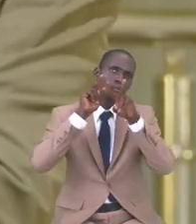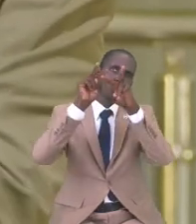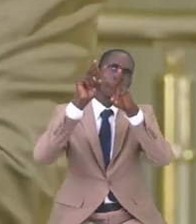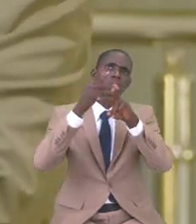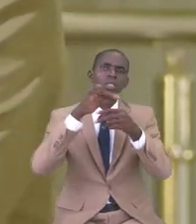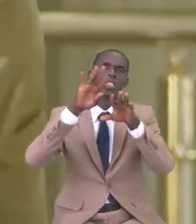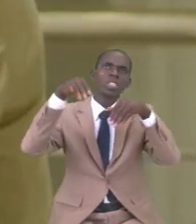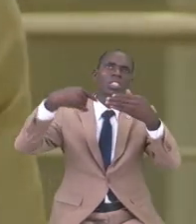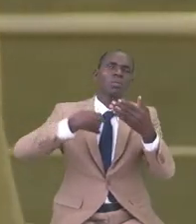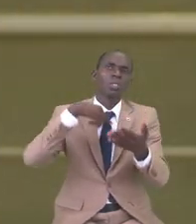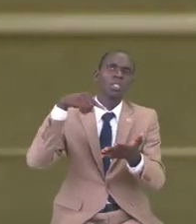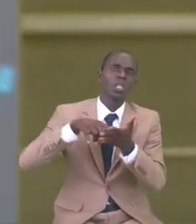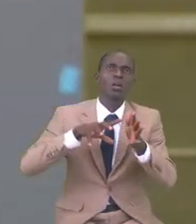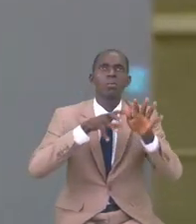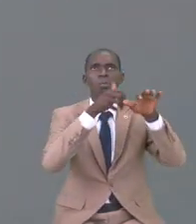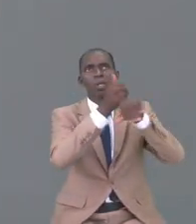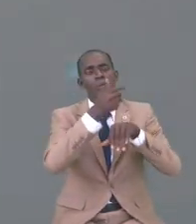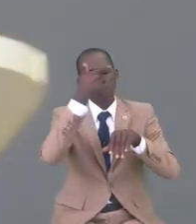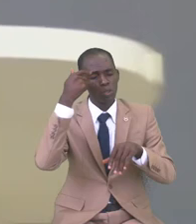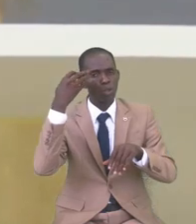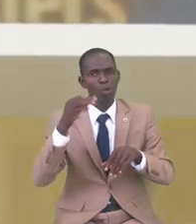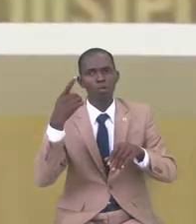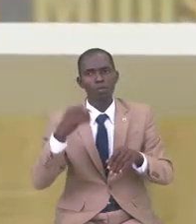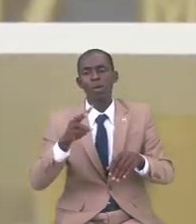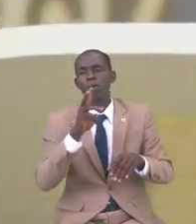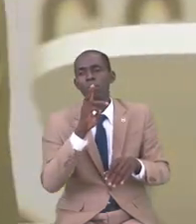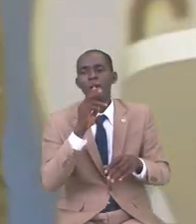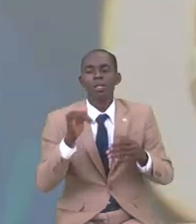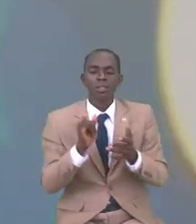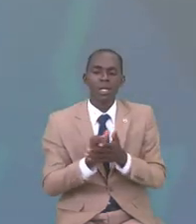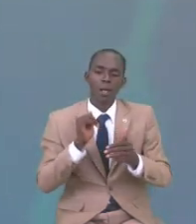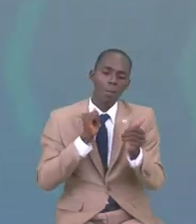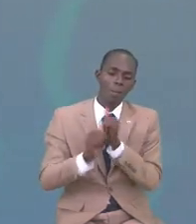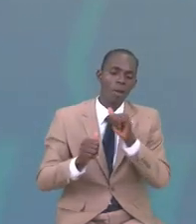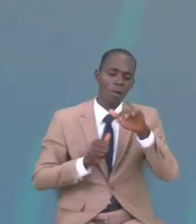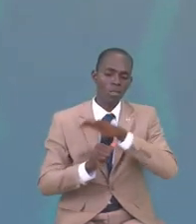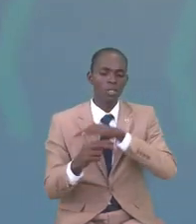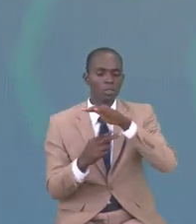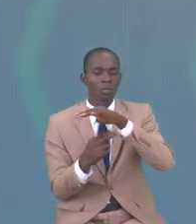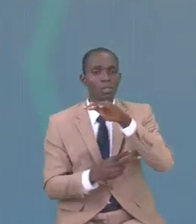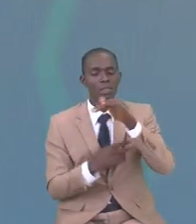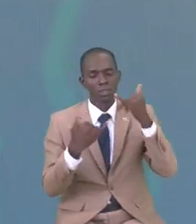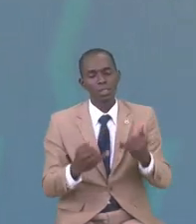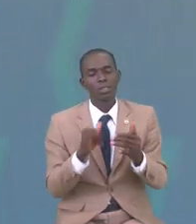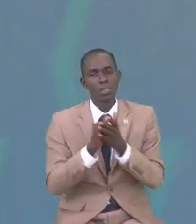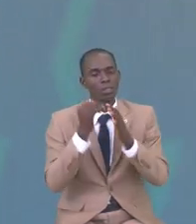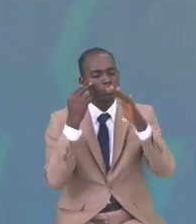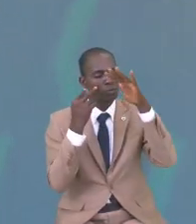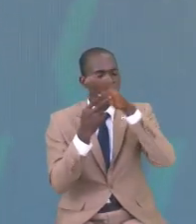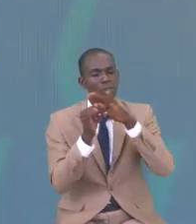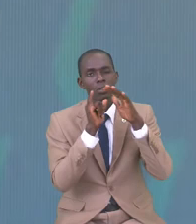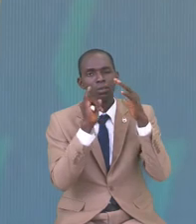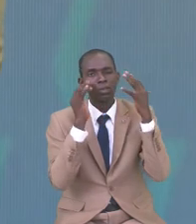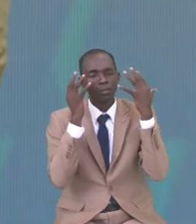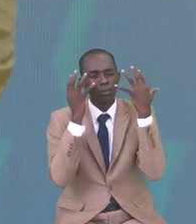me this mountain, because of the water that's passed under the bridge. Now that vision is dead and you